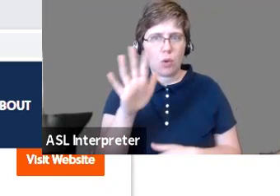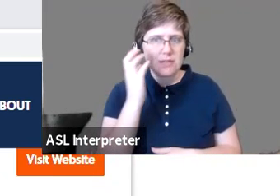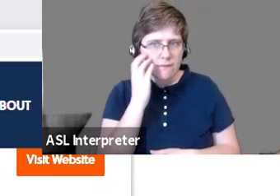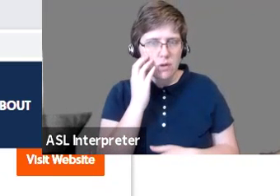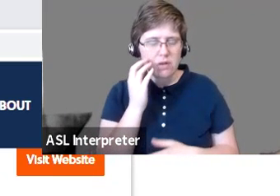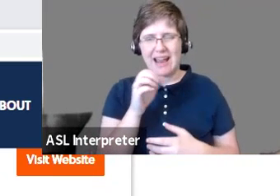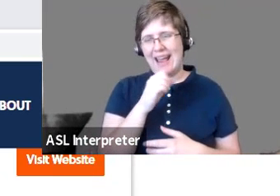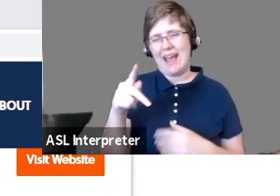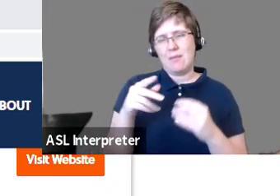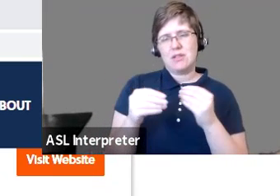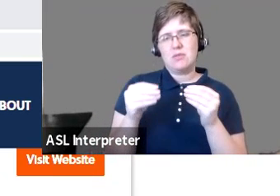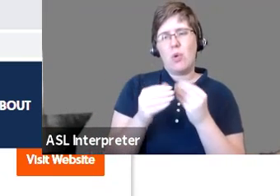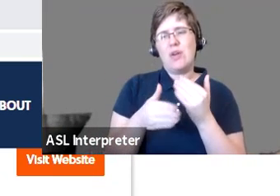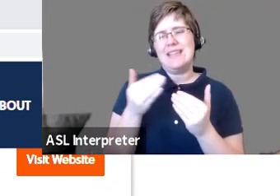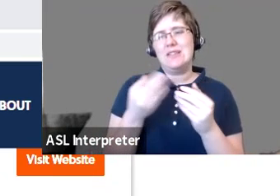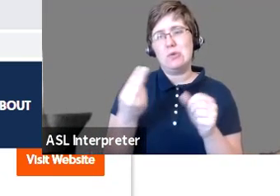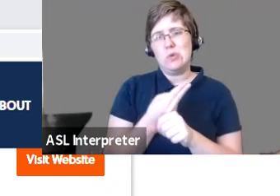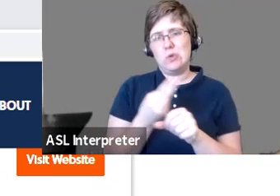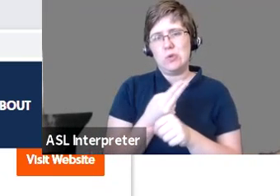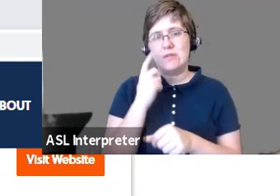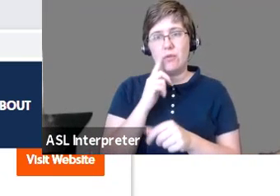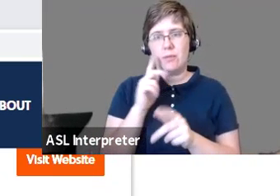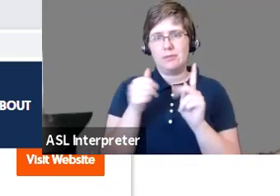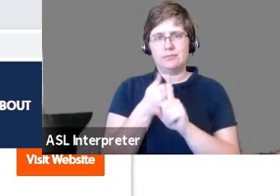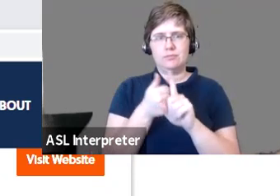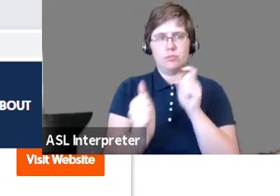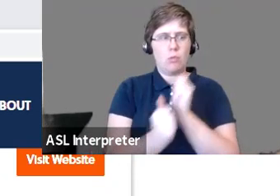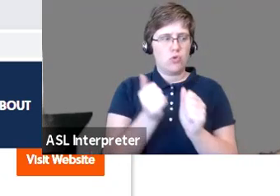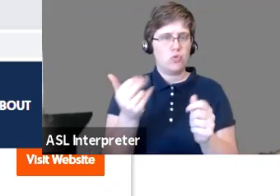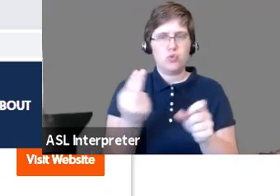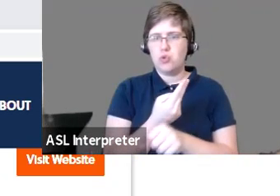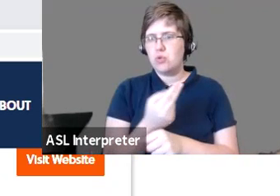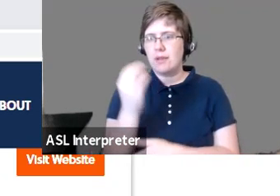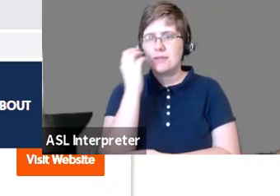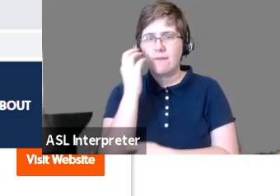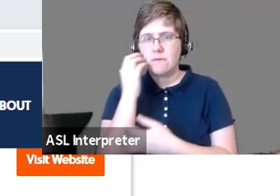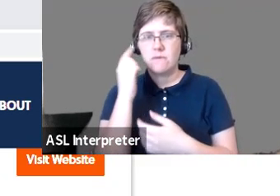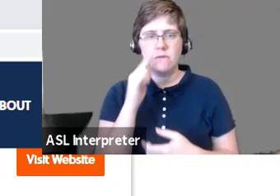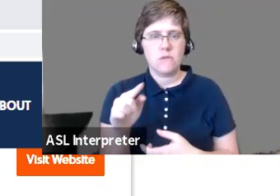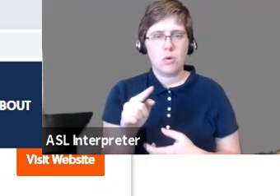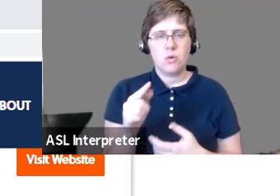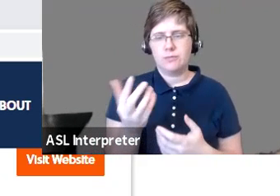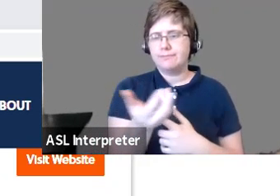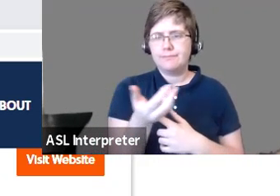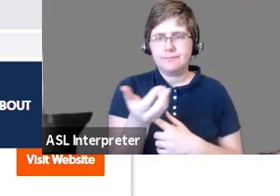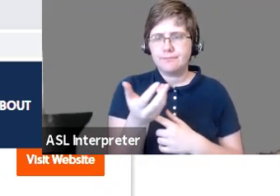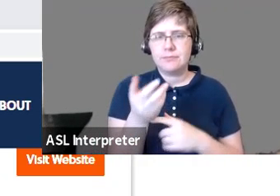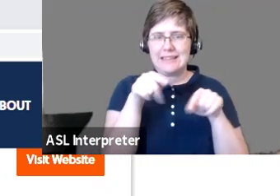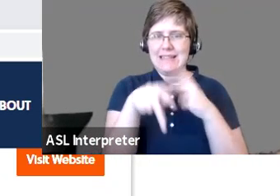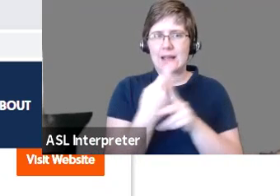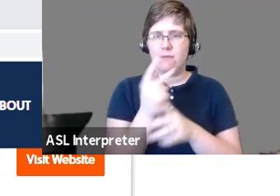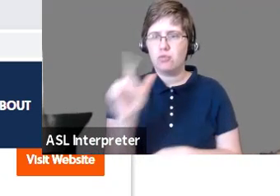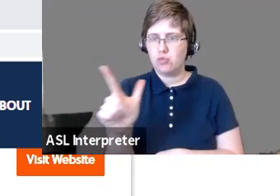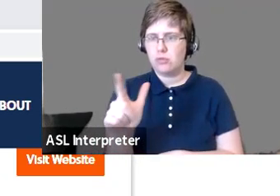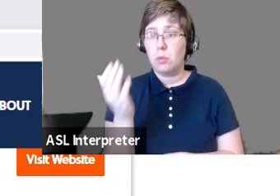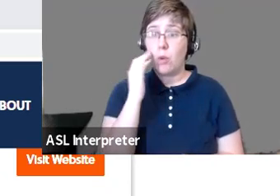an easier to use kind of interface for individuals that are primarily using mobile for using a tool like this. So, you